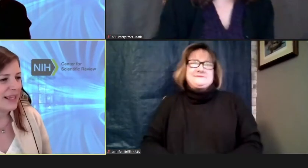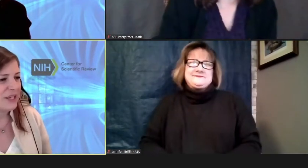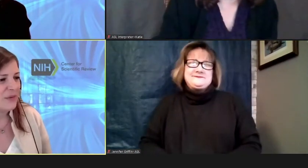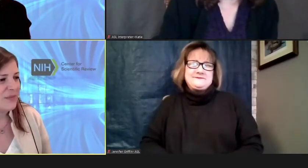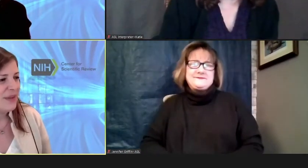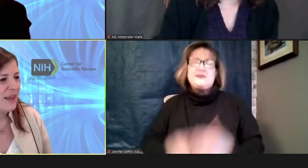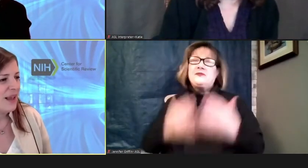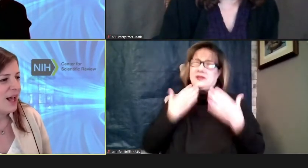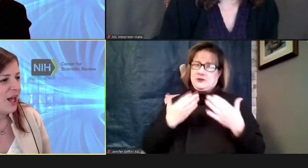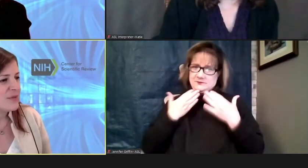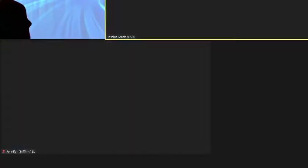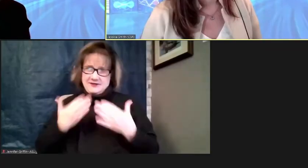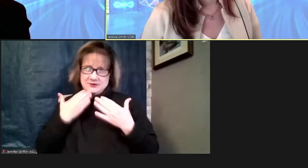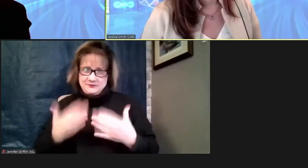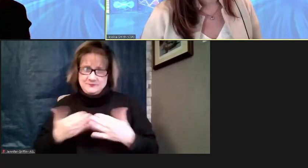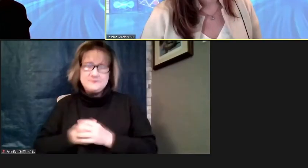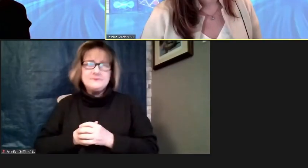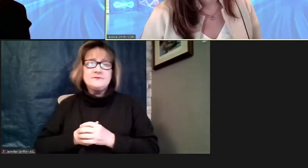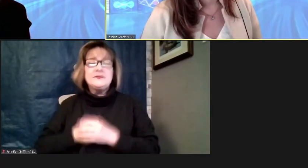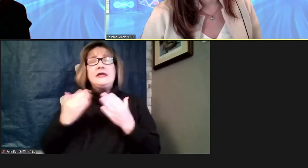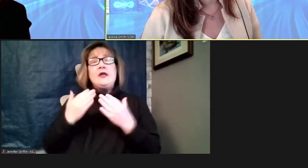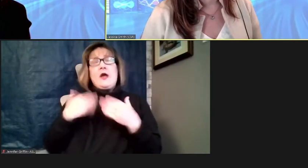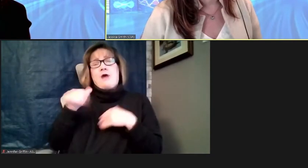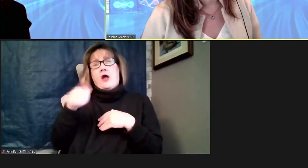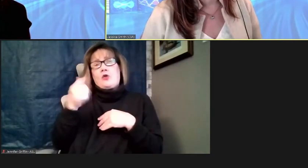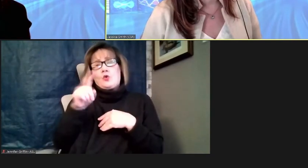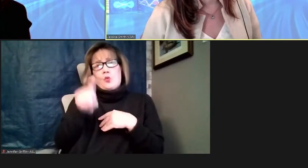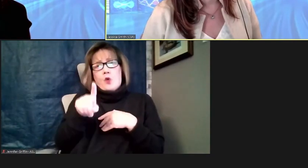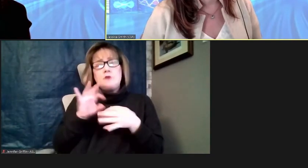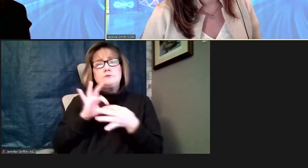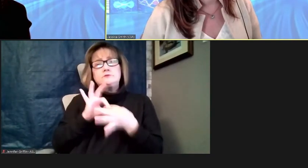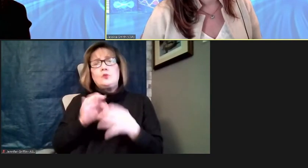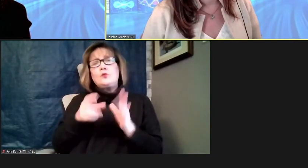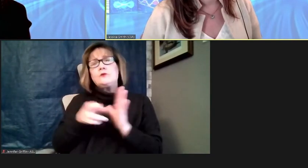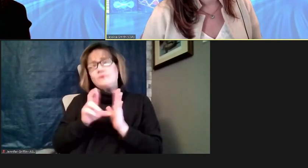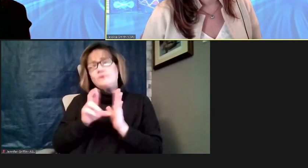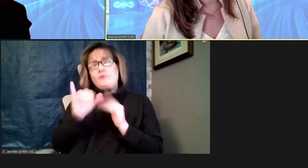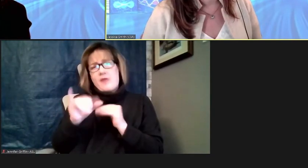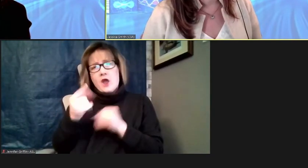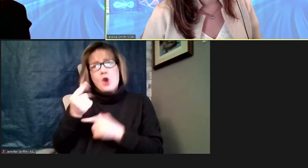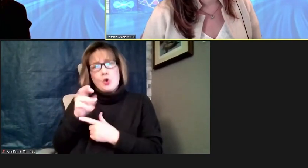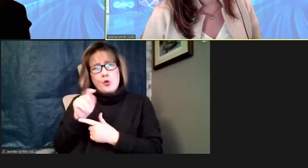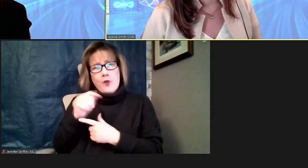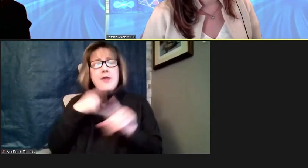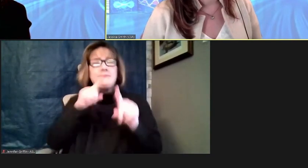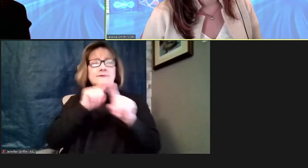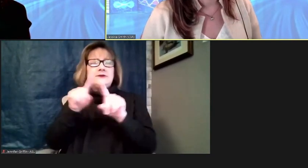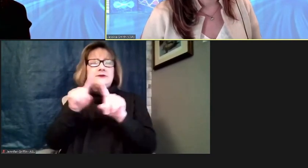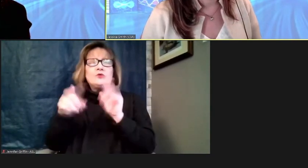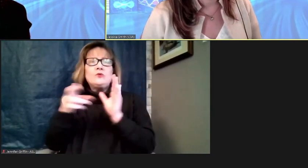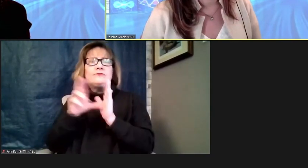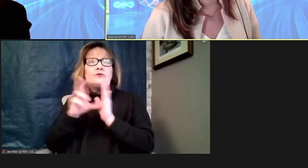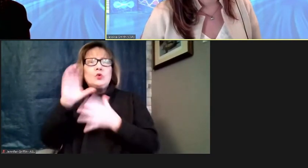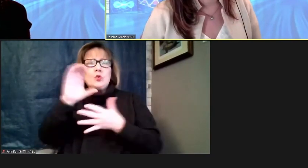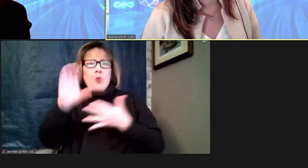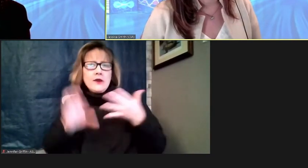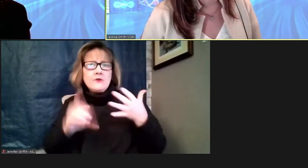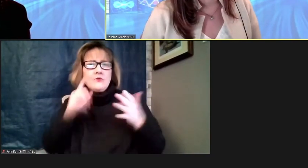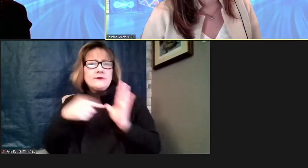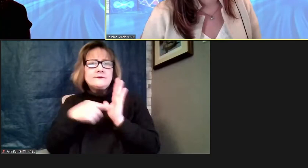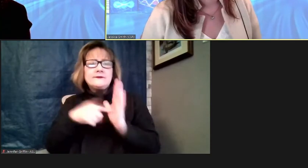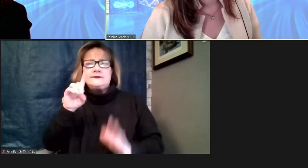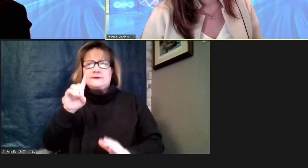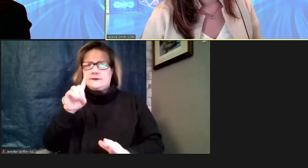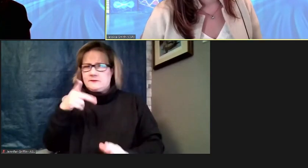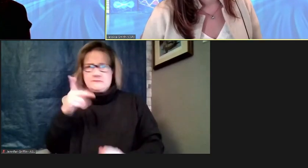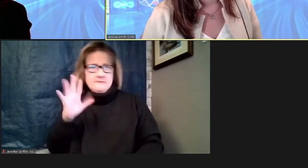Great, thank you. So here's another question. In the case of reviews of grants that have different review criteria, for example,